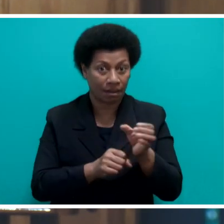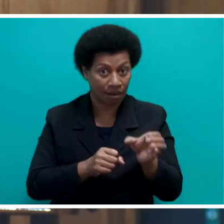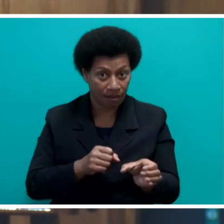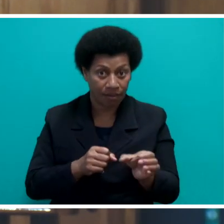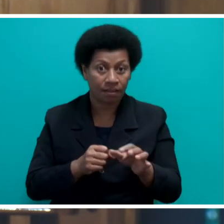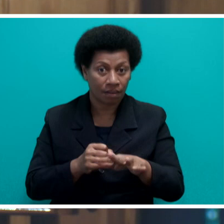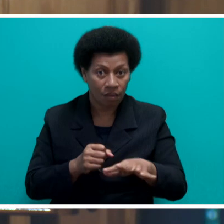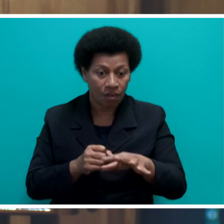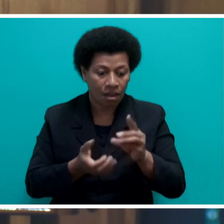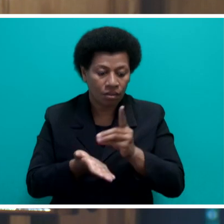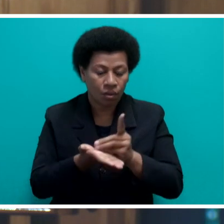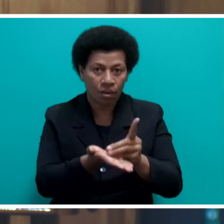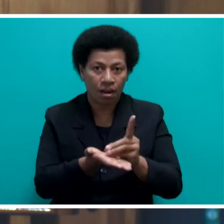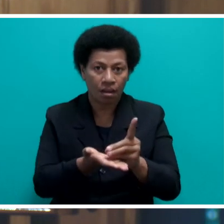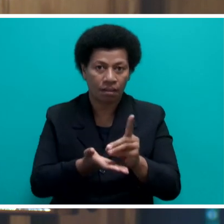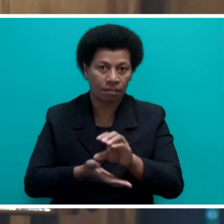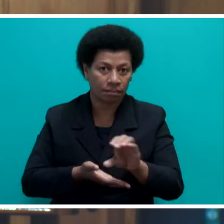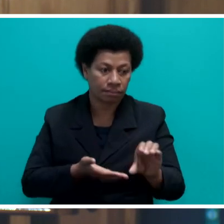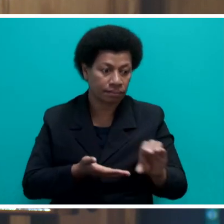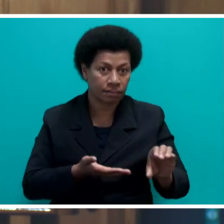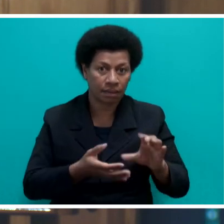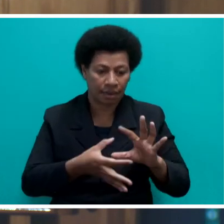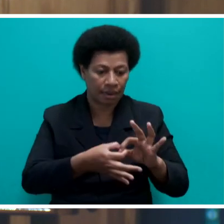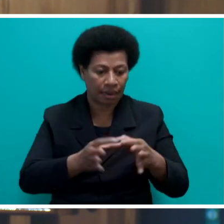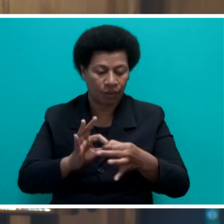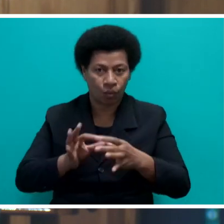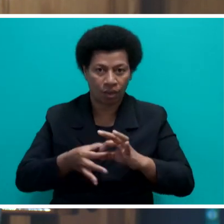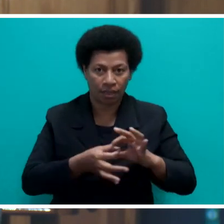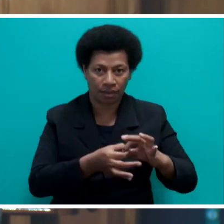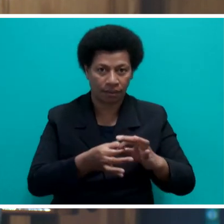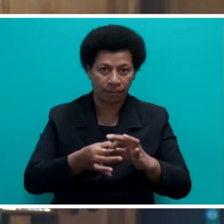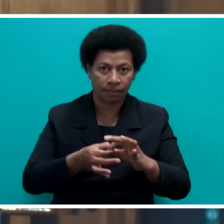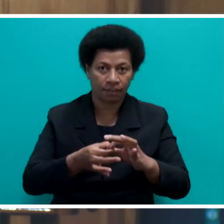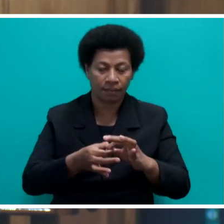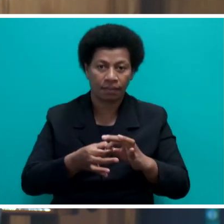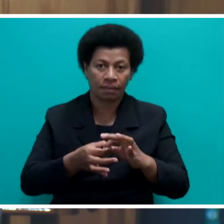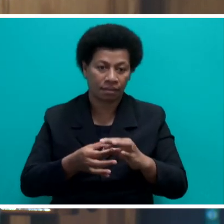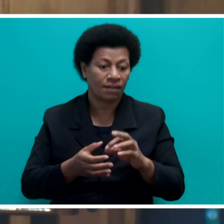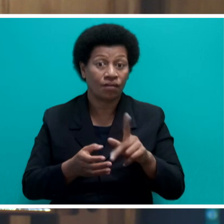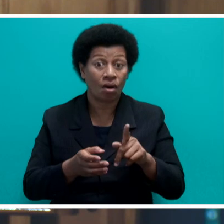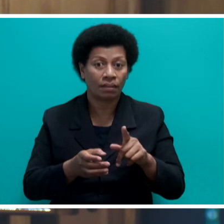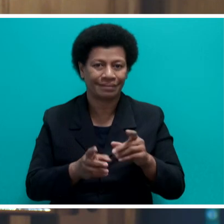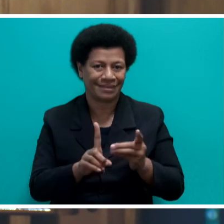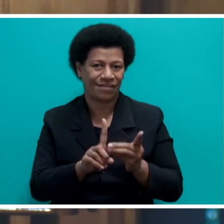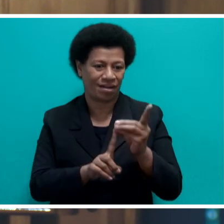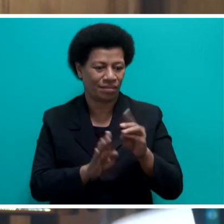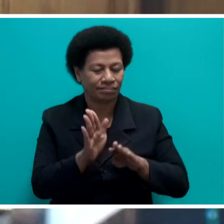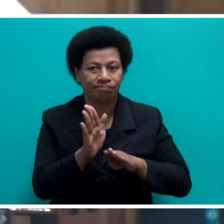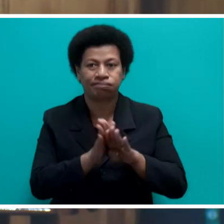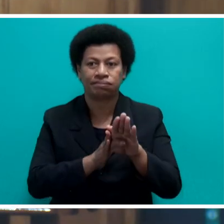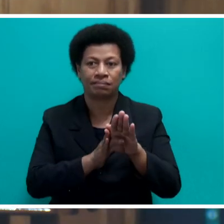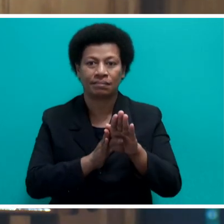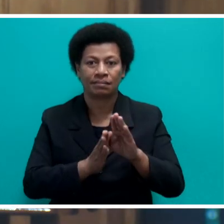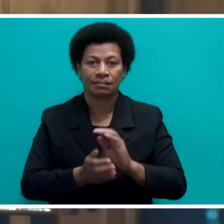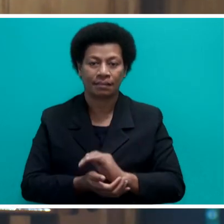encourage capacity building and networking to accelerate development. The